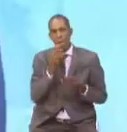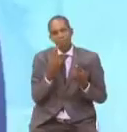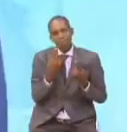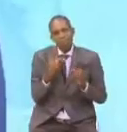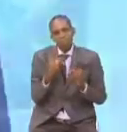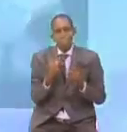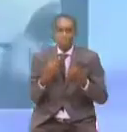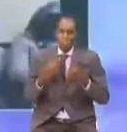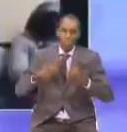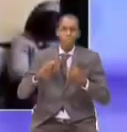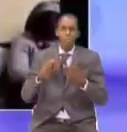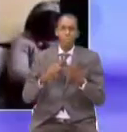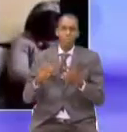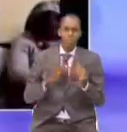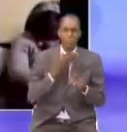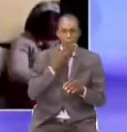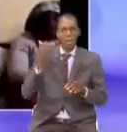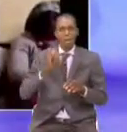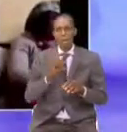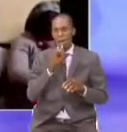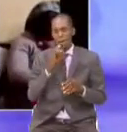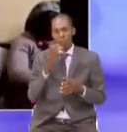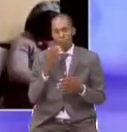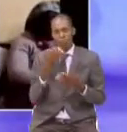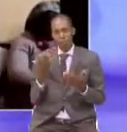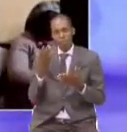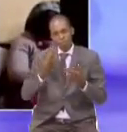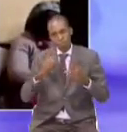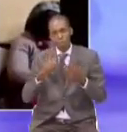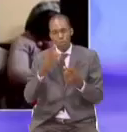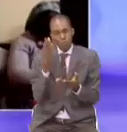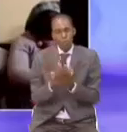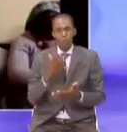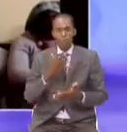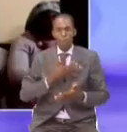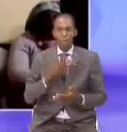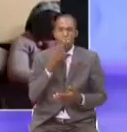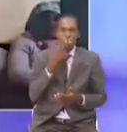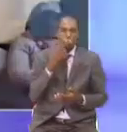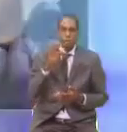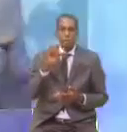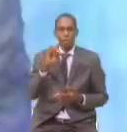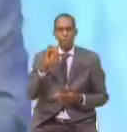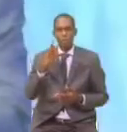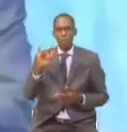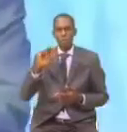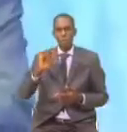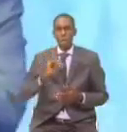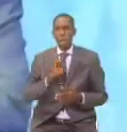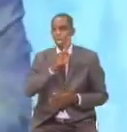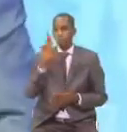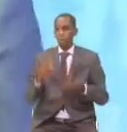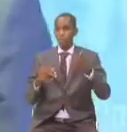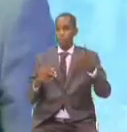over a new leaf. I'm cutting down my smoking. I used to smoke 10 every day. Now I'm smoking 5. I'm